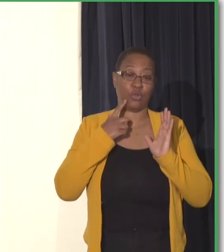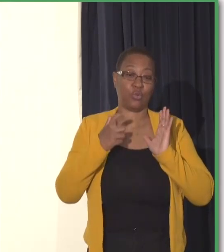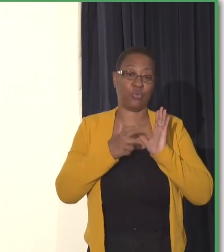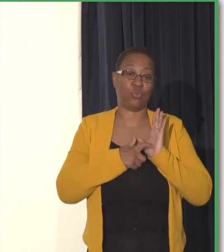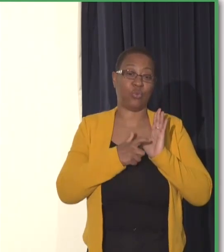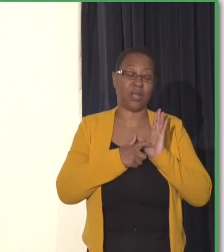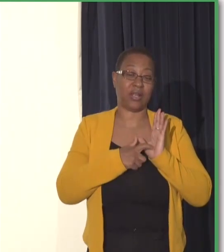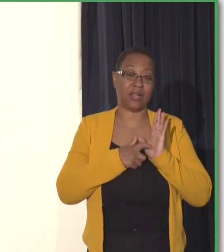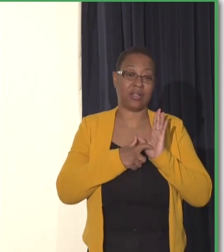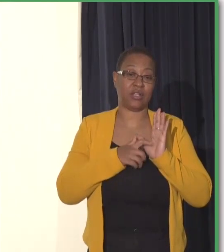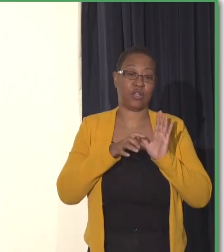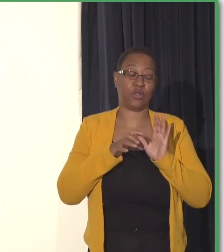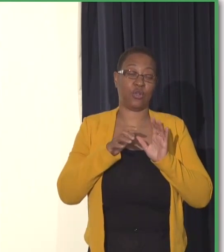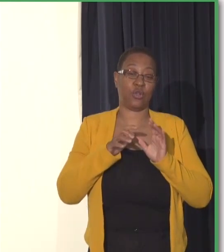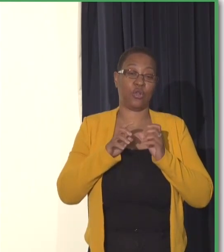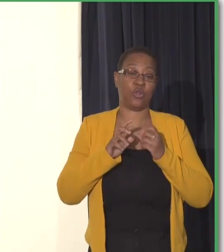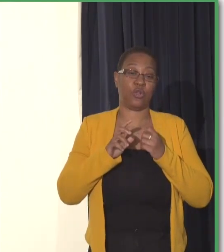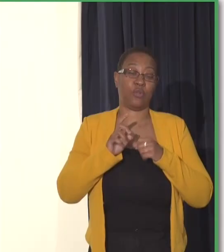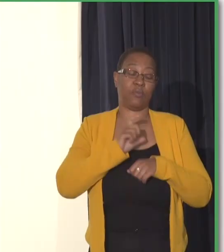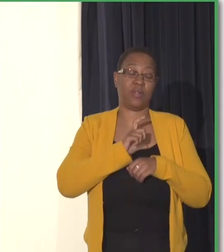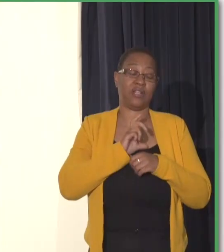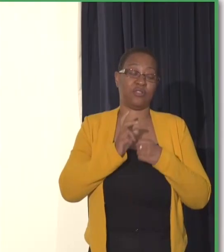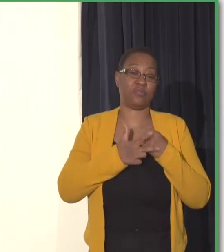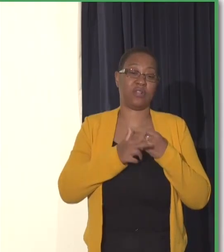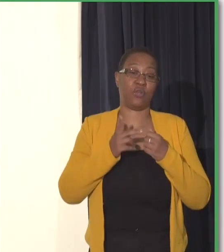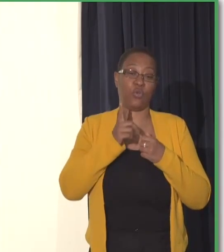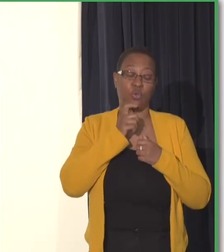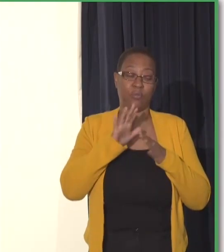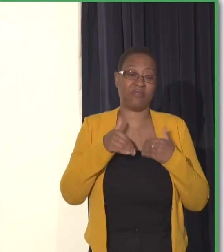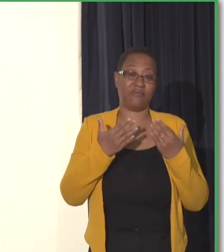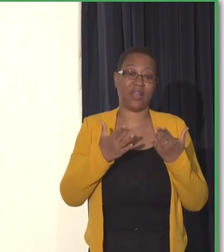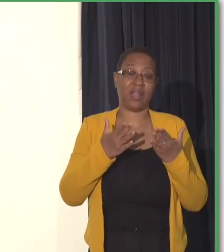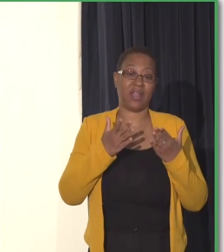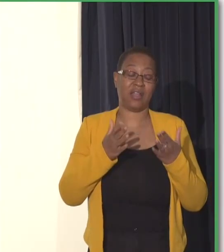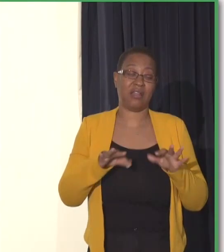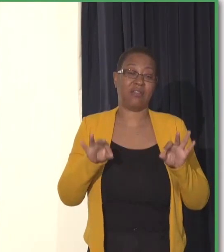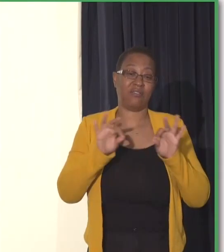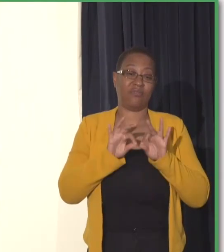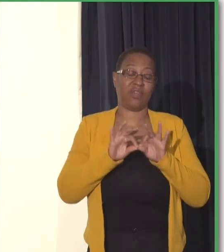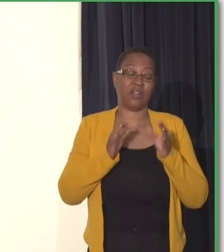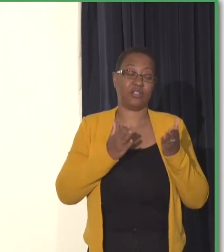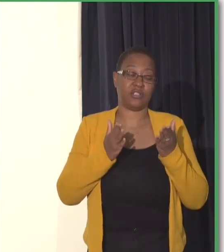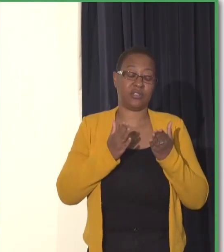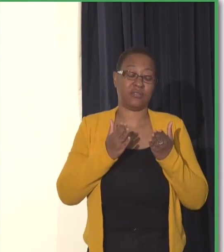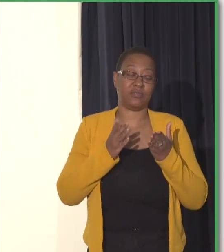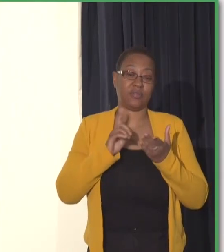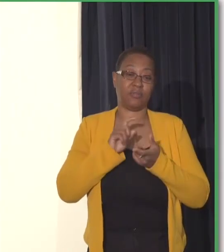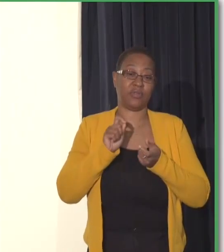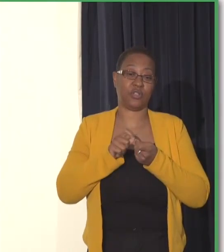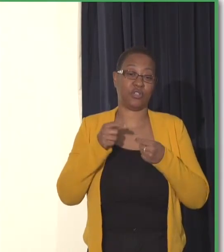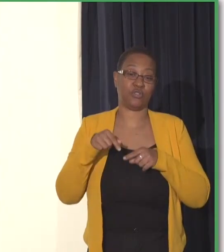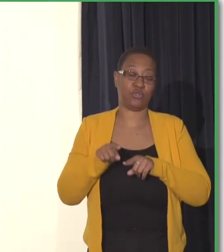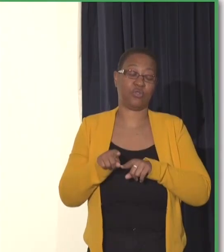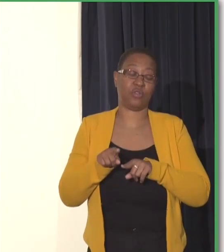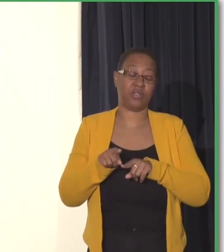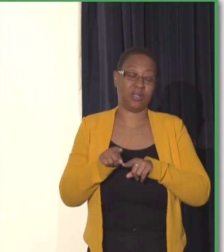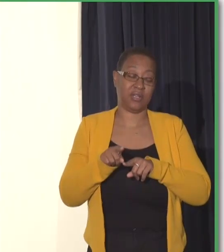recognize the reservists who do provide a valuable service to our community, particularly during,